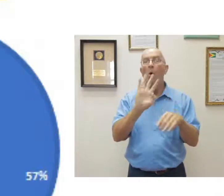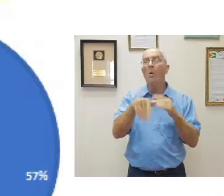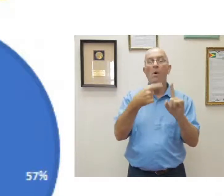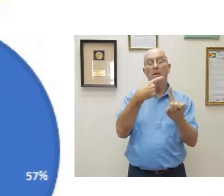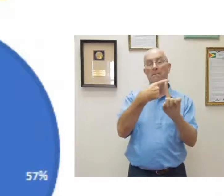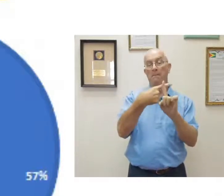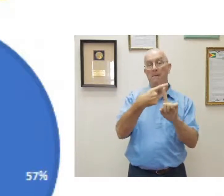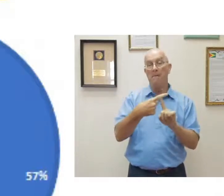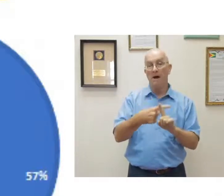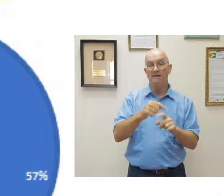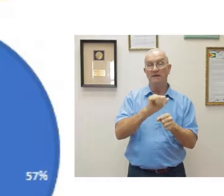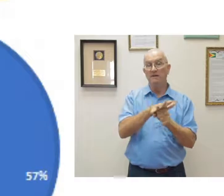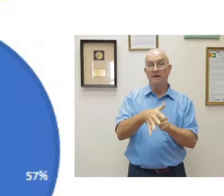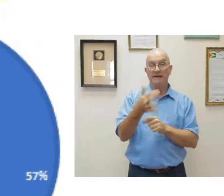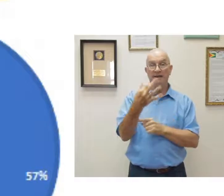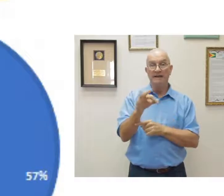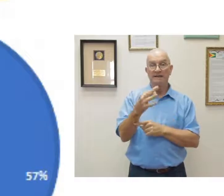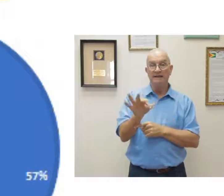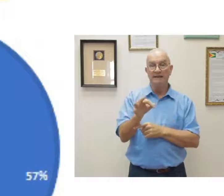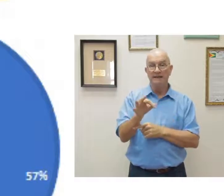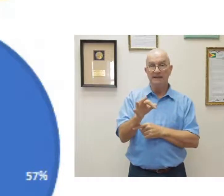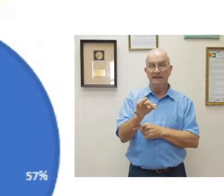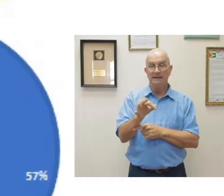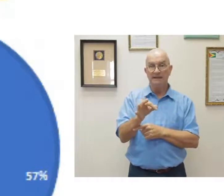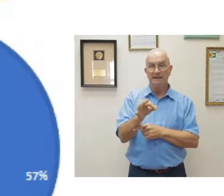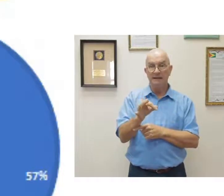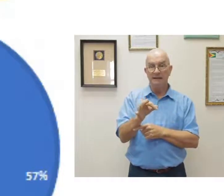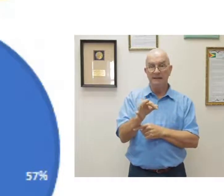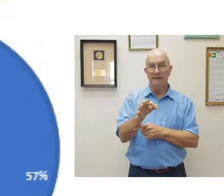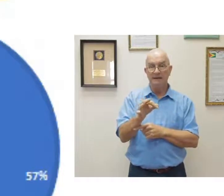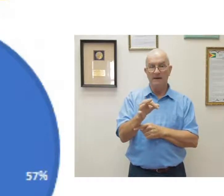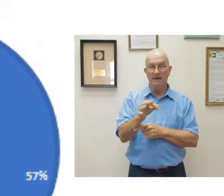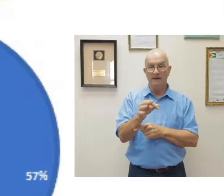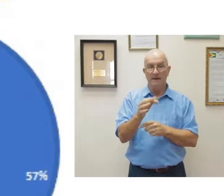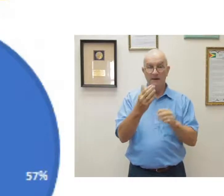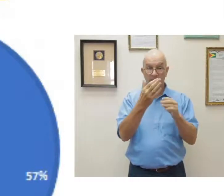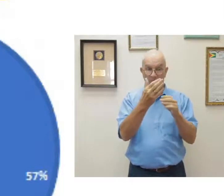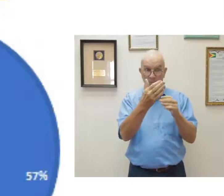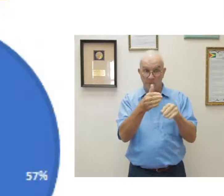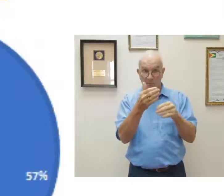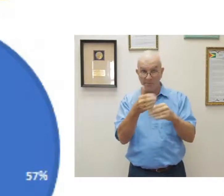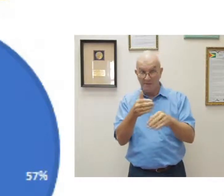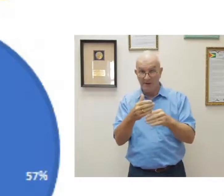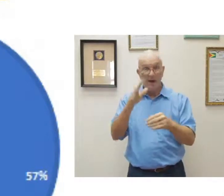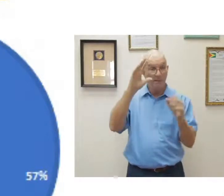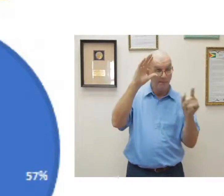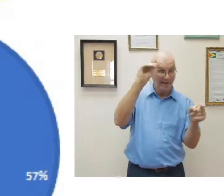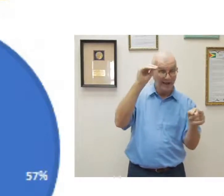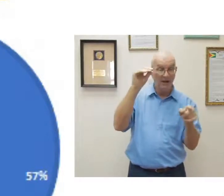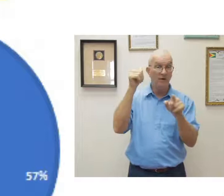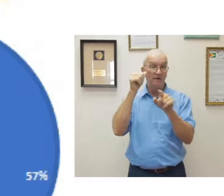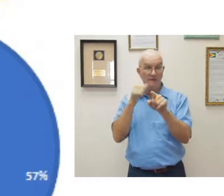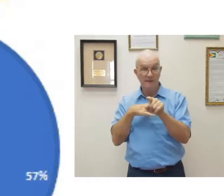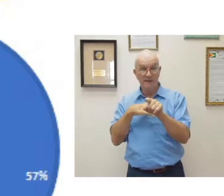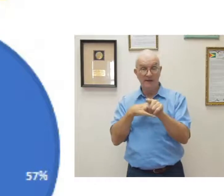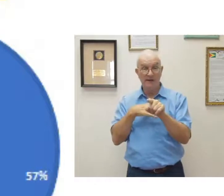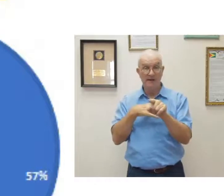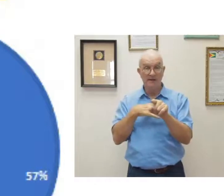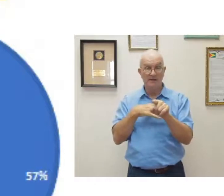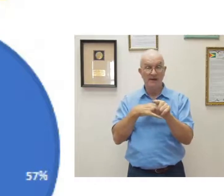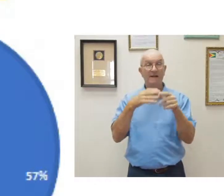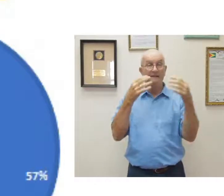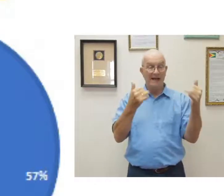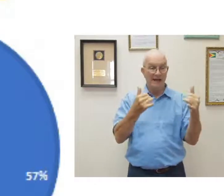to date. The breakdown that you can see of male to female is